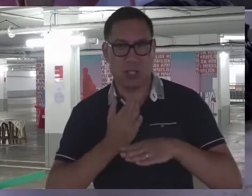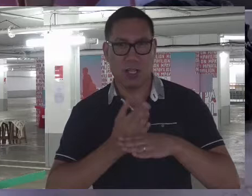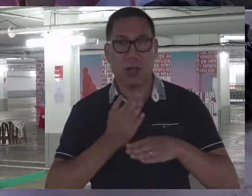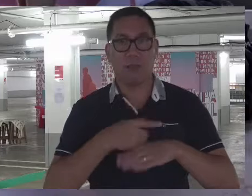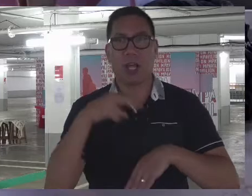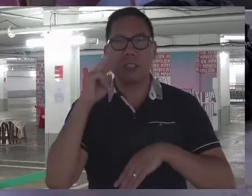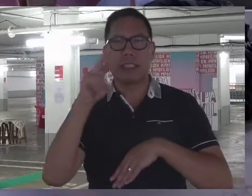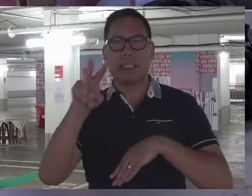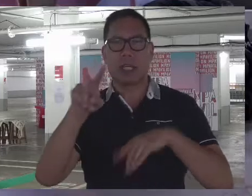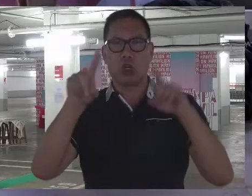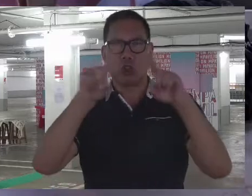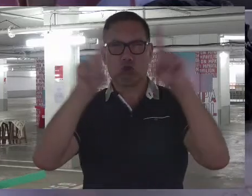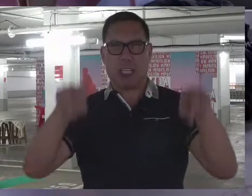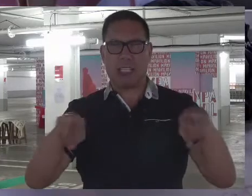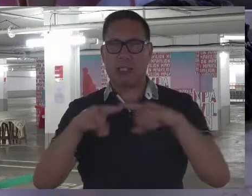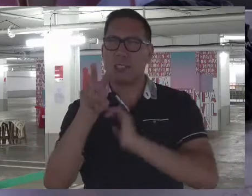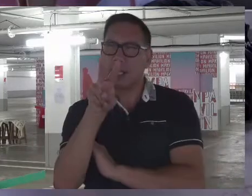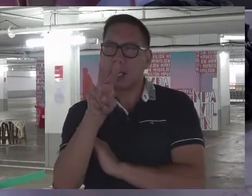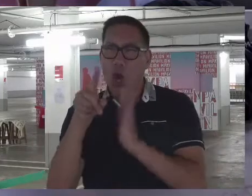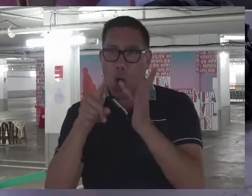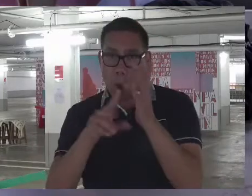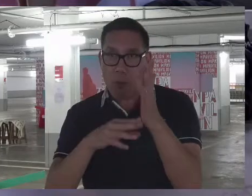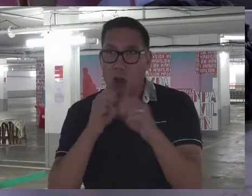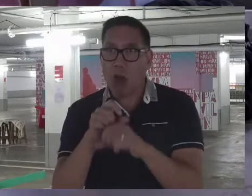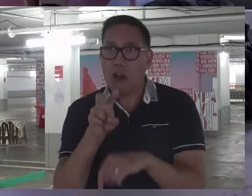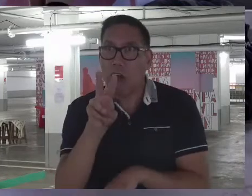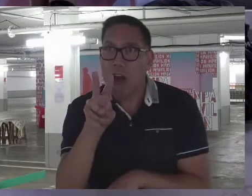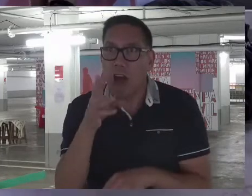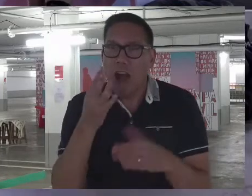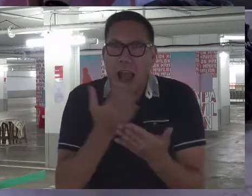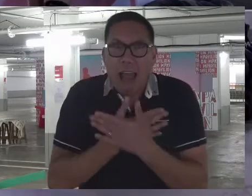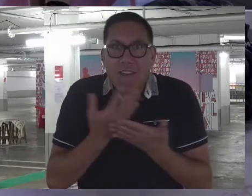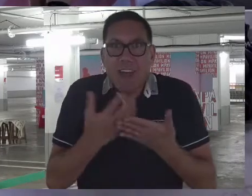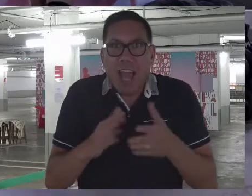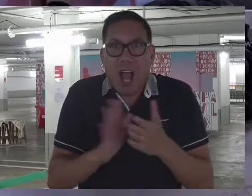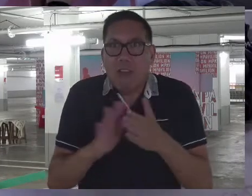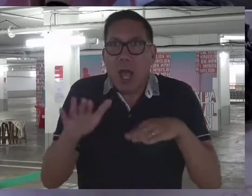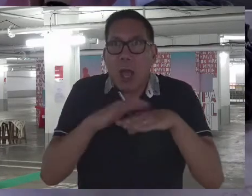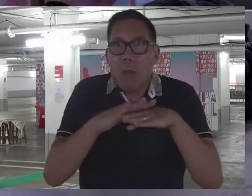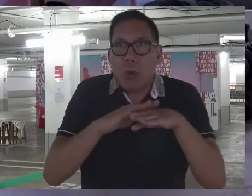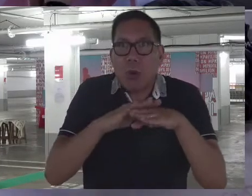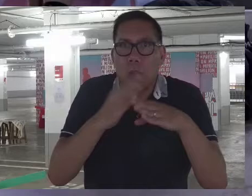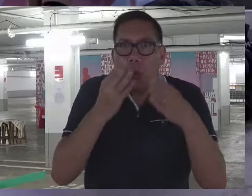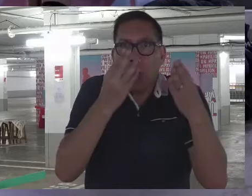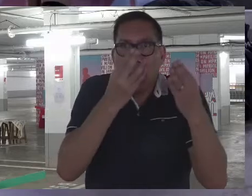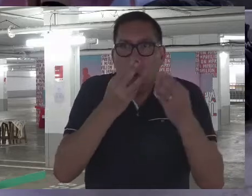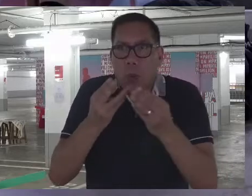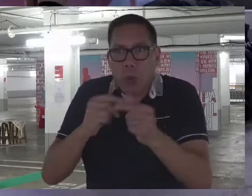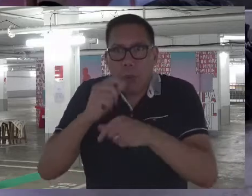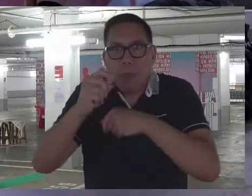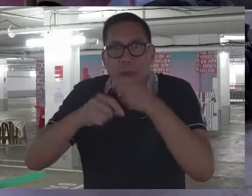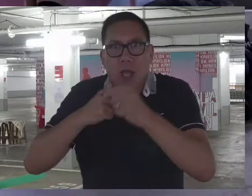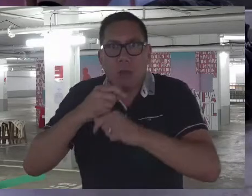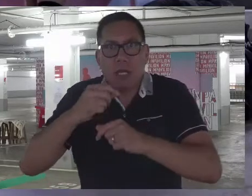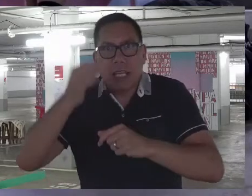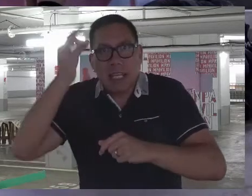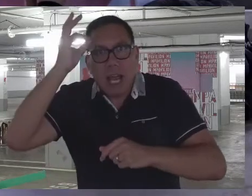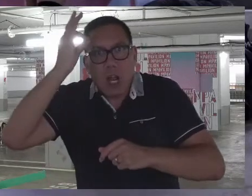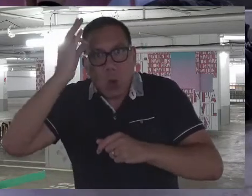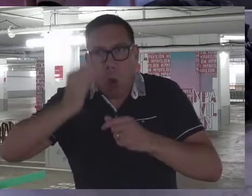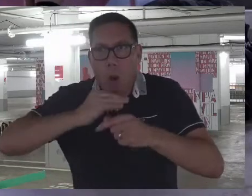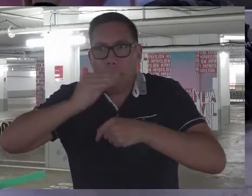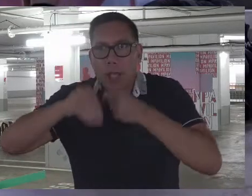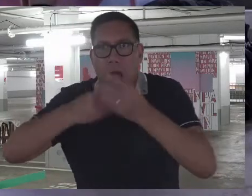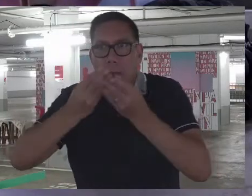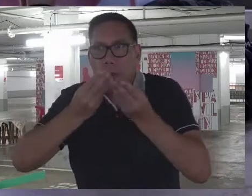things on the screen and I think, oh my God, I just really love the way that blue fades to yellow or, to orange. Or so in